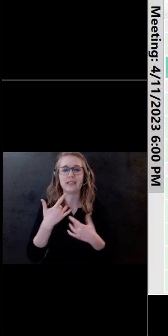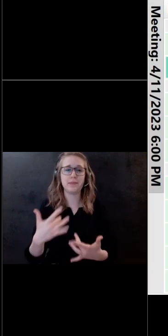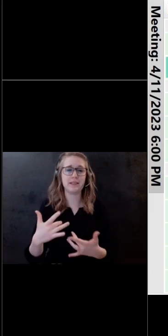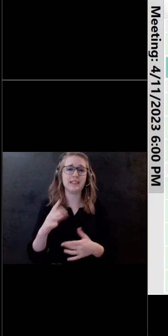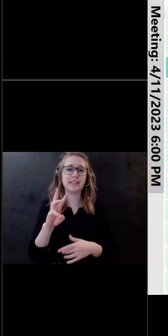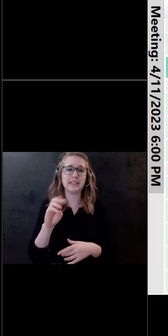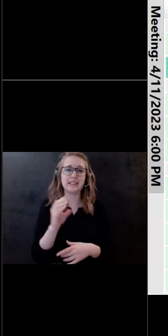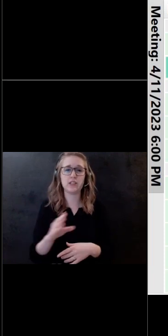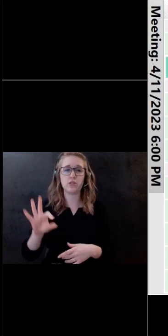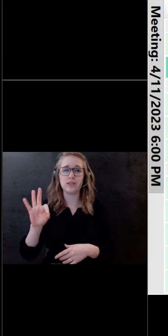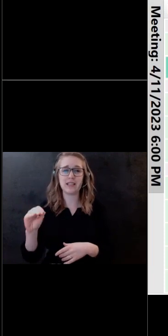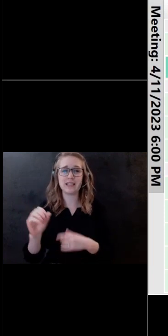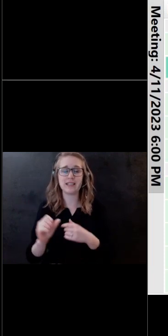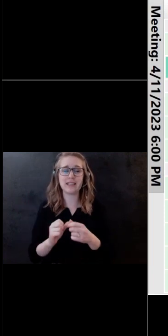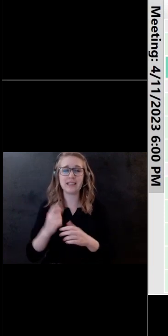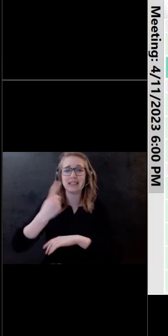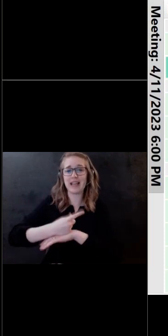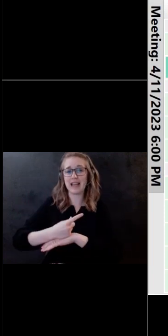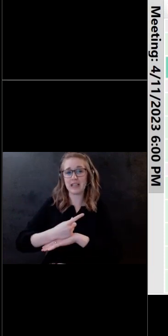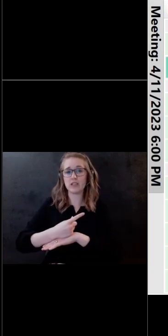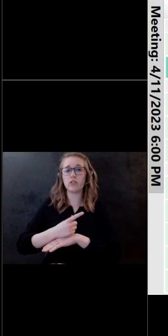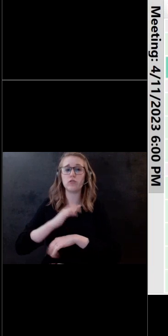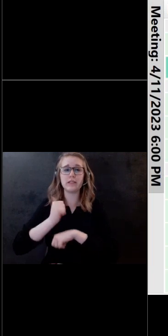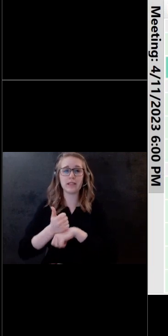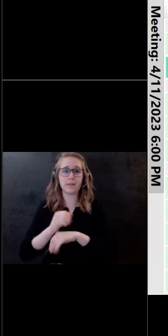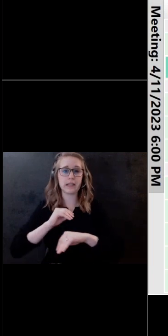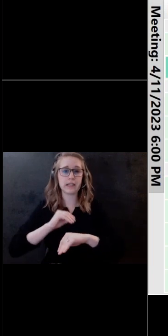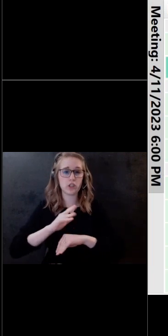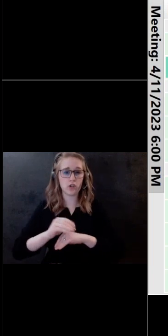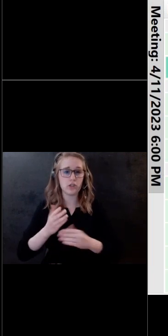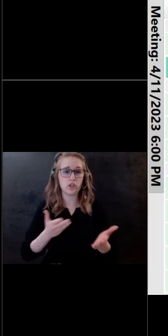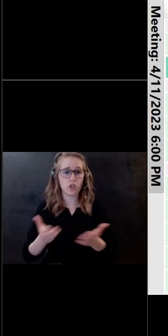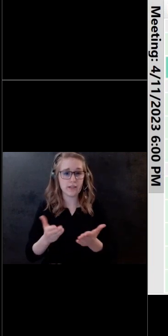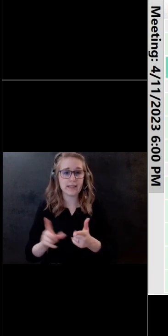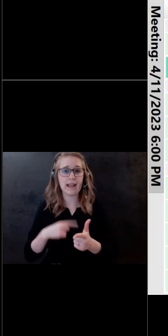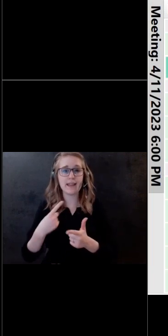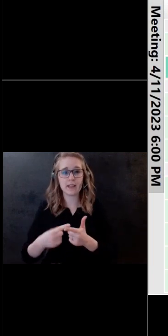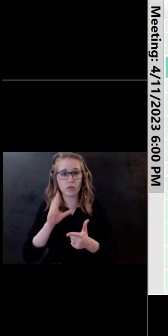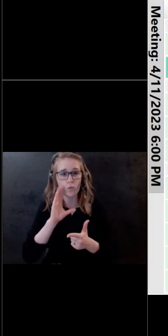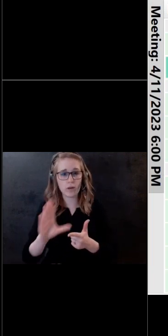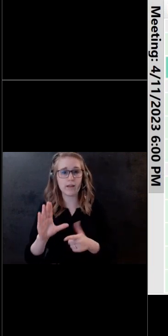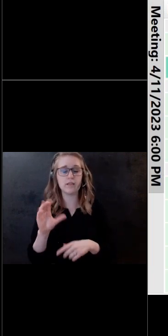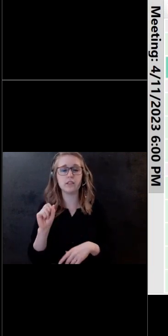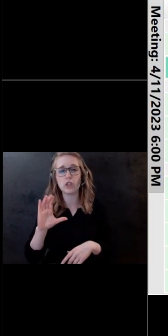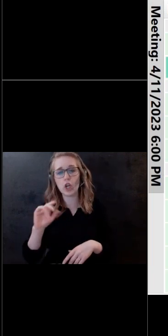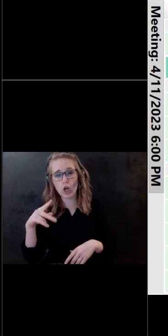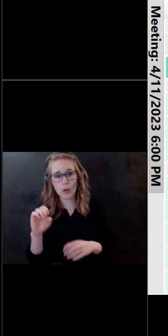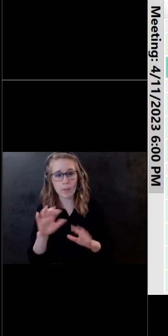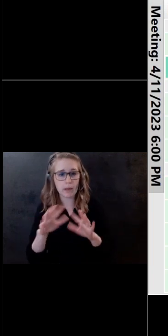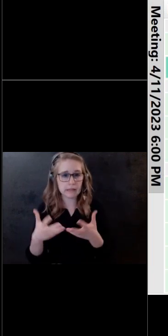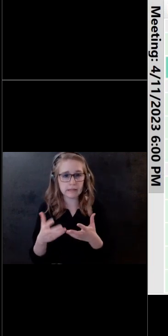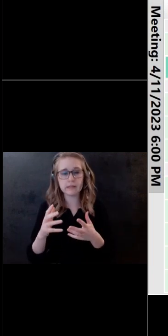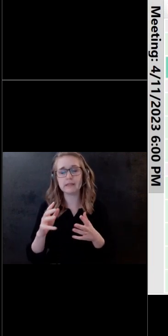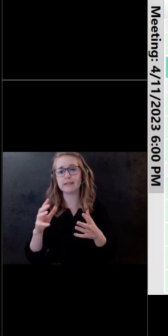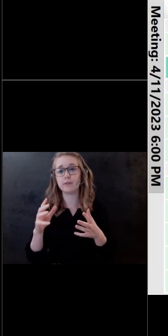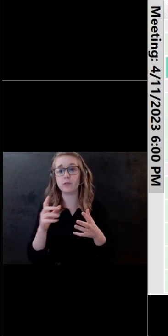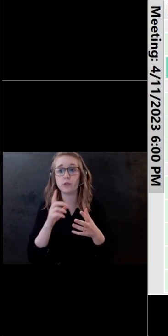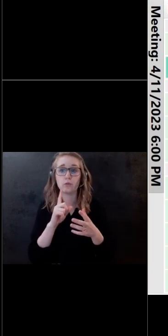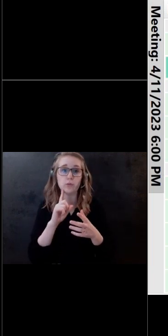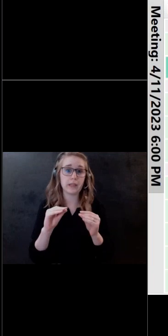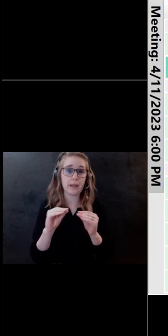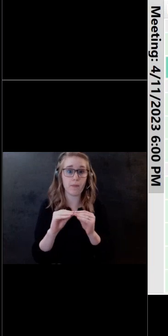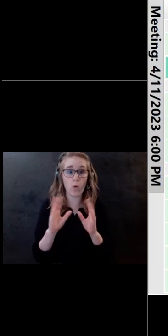the consultant services. And then we can do the scoping, you know, tighten it or loosen it a